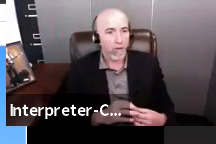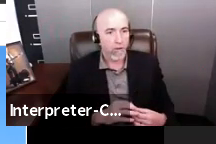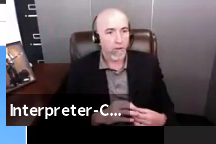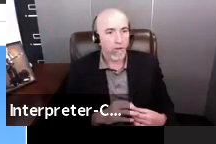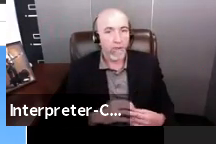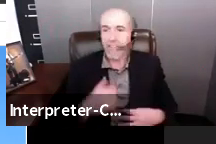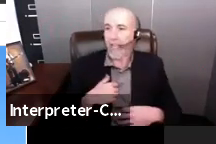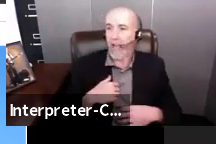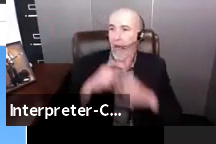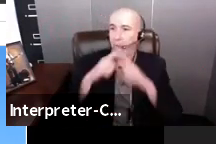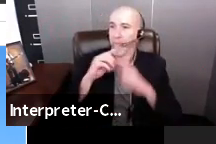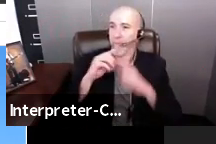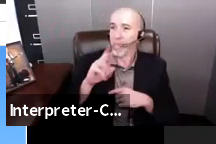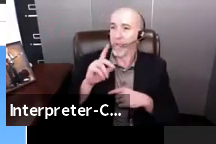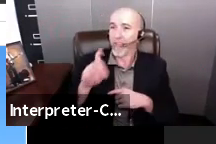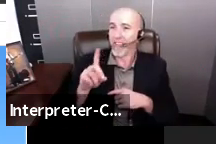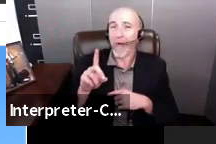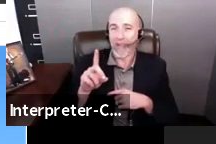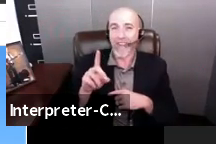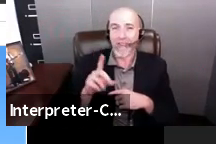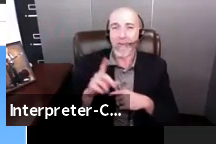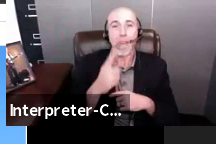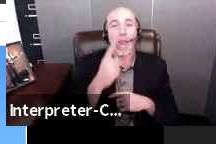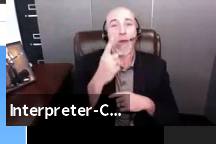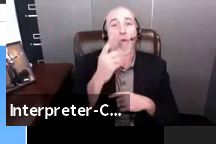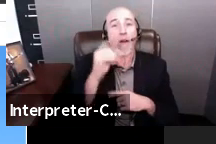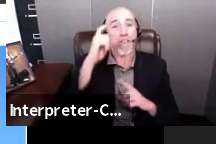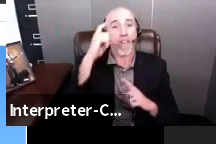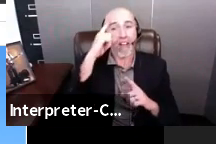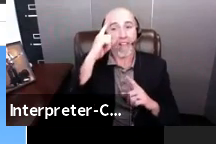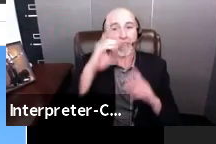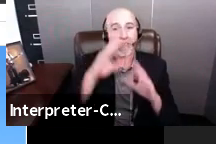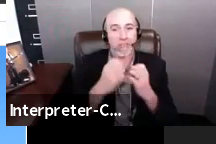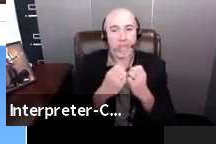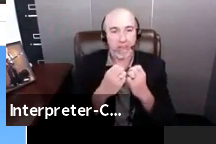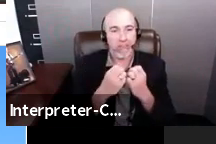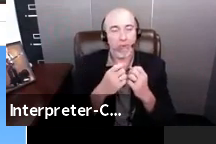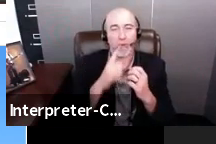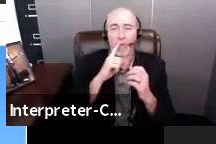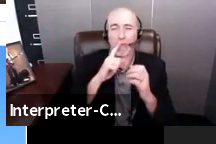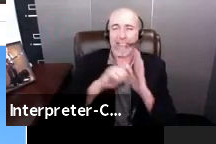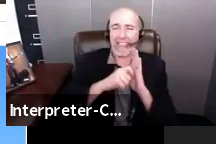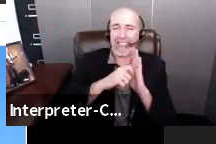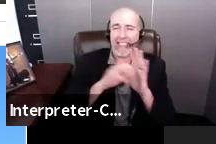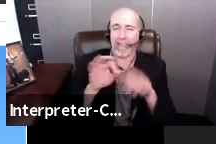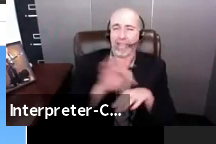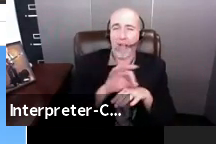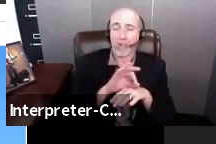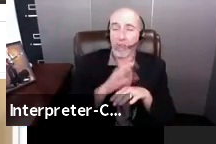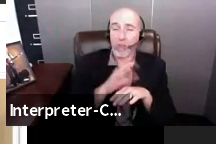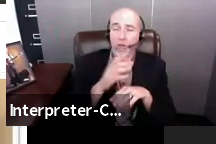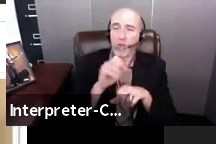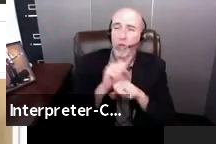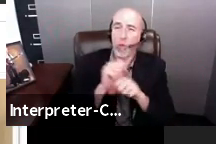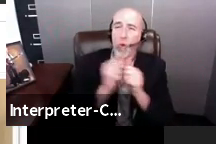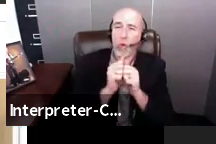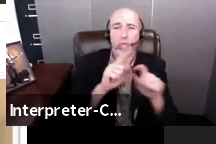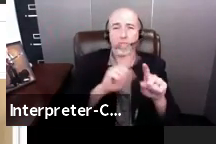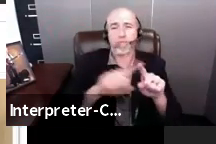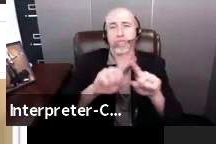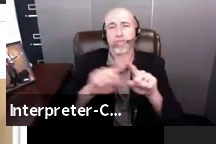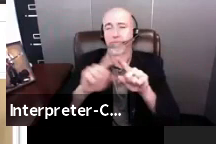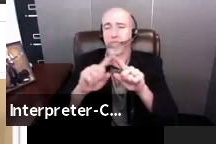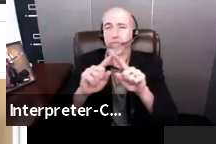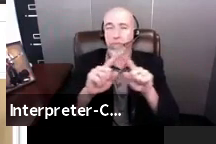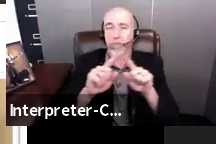I've been muted, okay. One of the governor's committee's key functions is to work with a network of local committees across the state. And one